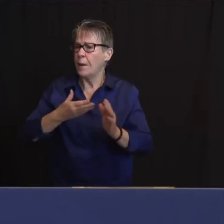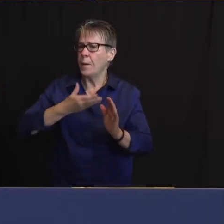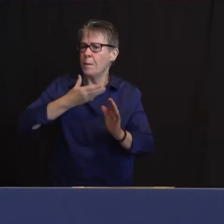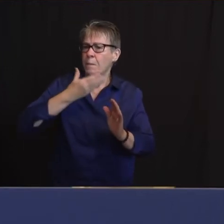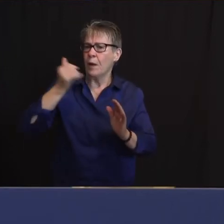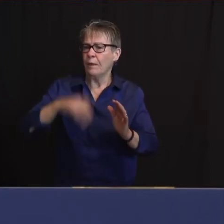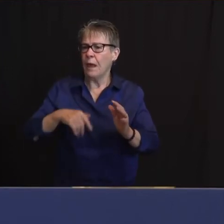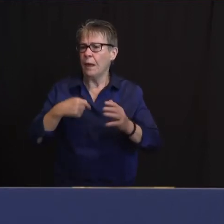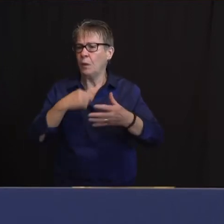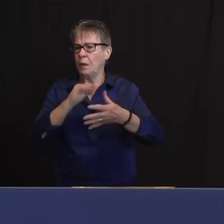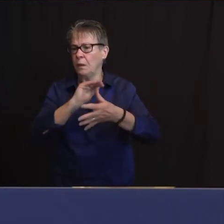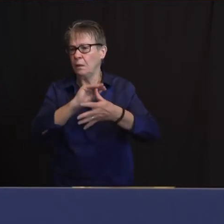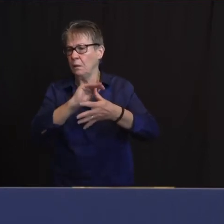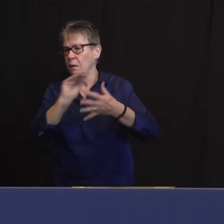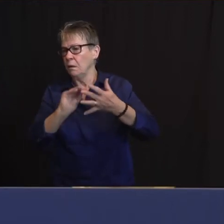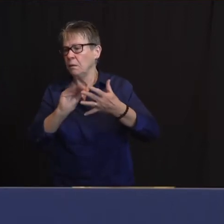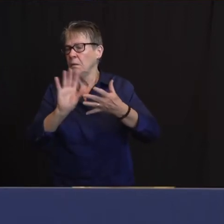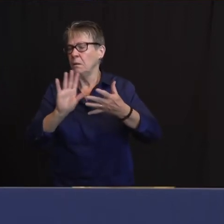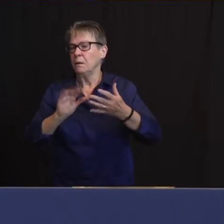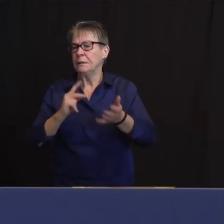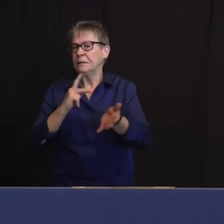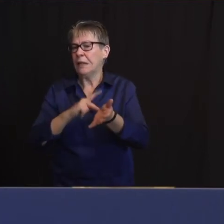the entire plan. So